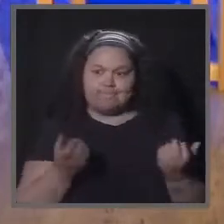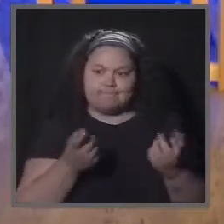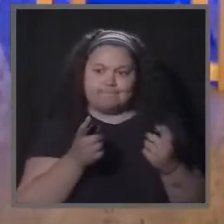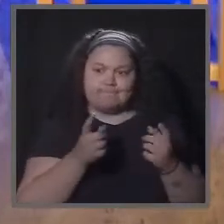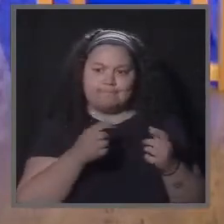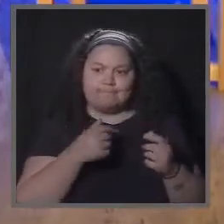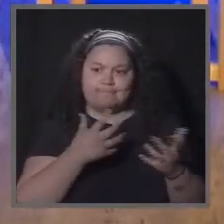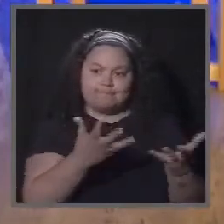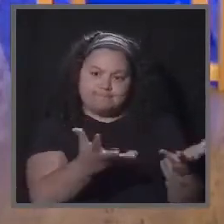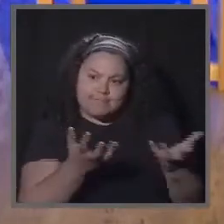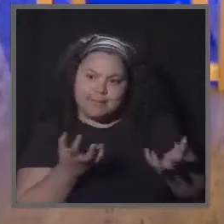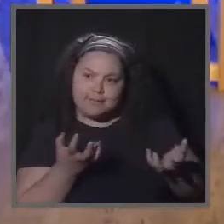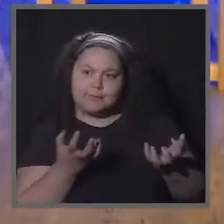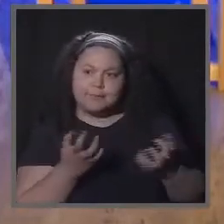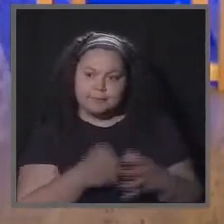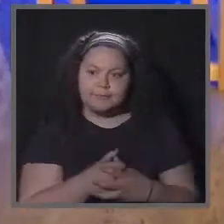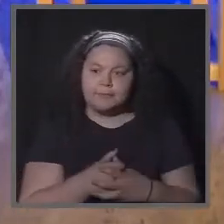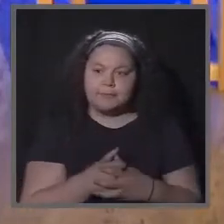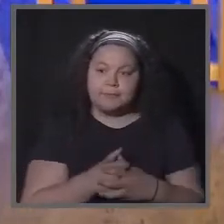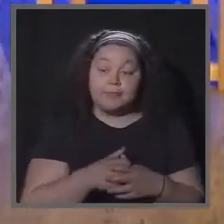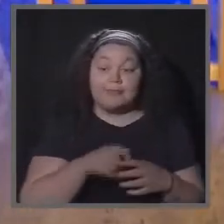addressing a more participative